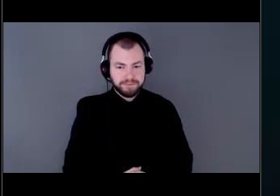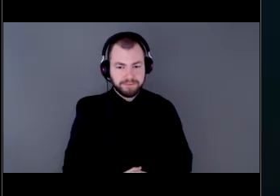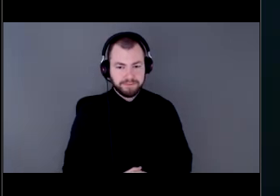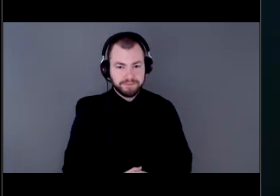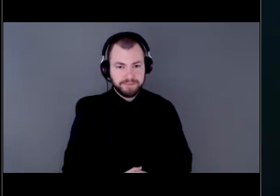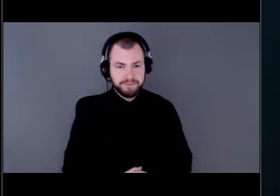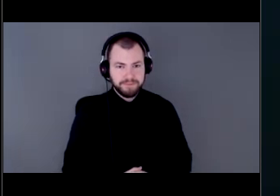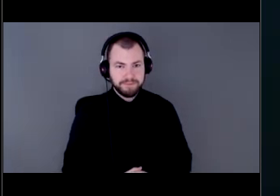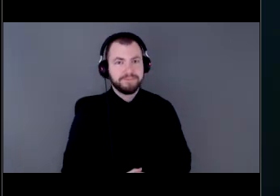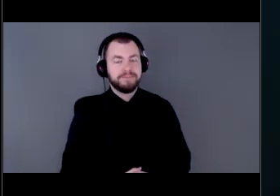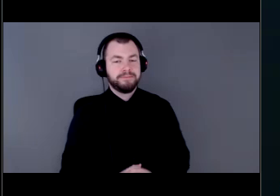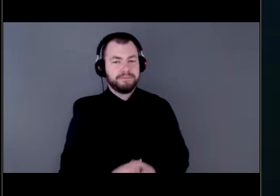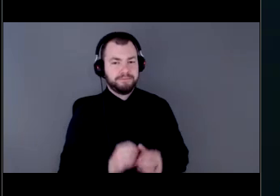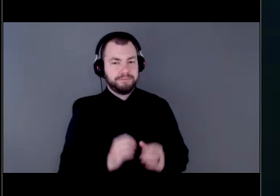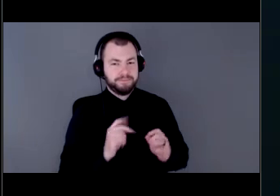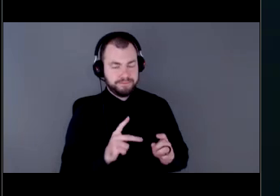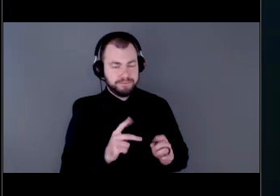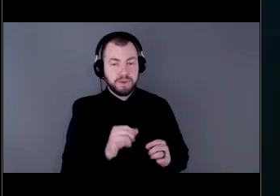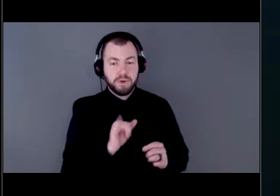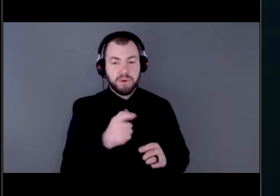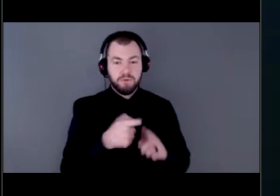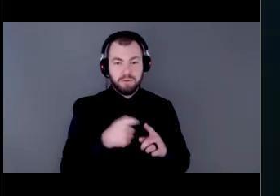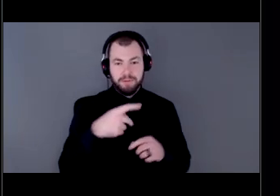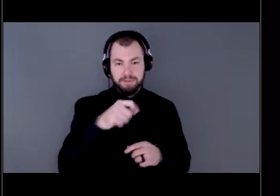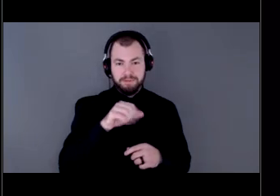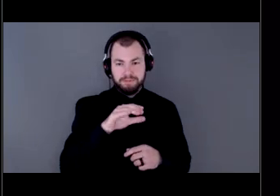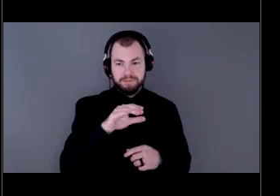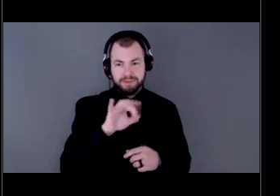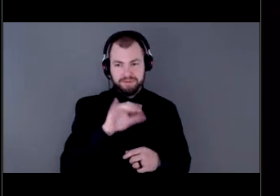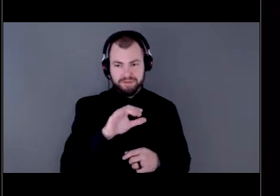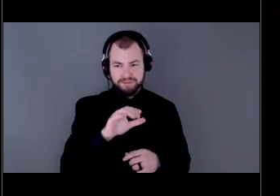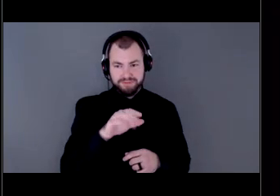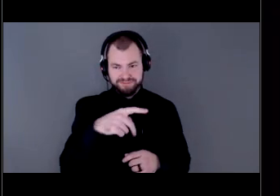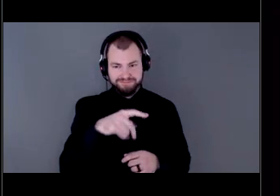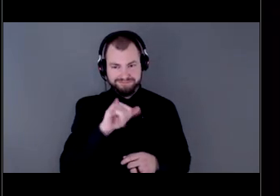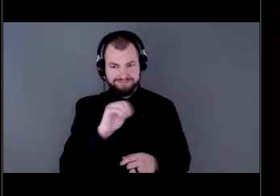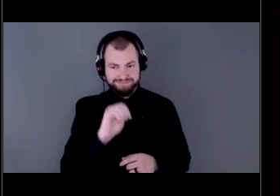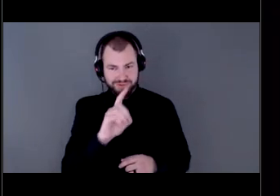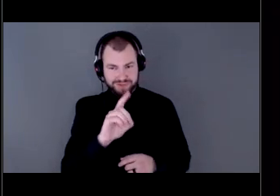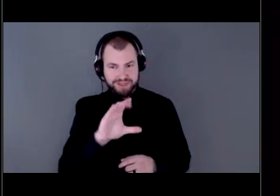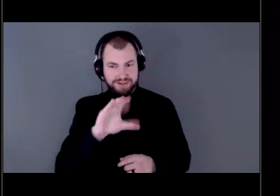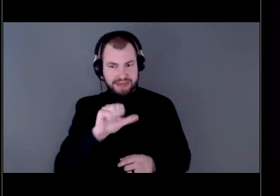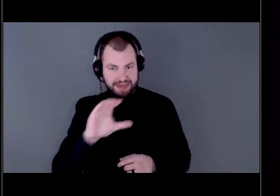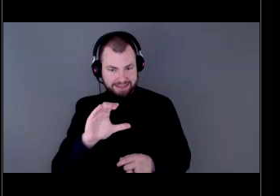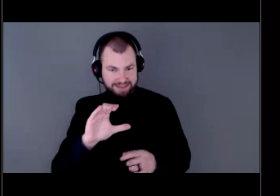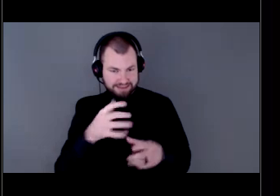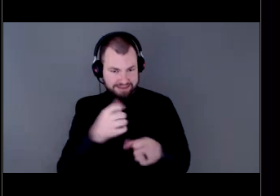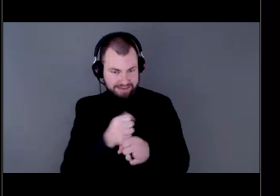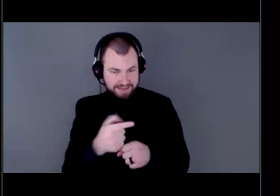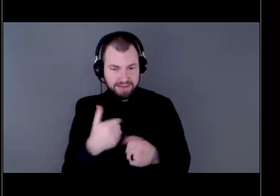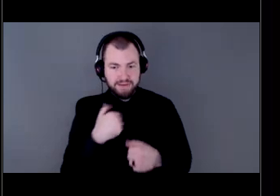Okay. Also from the Pacific Islands Marine Debris Community Action Coalition, we have Beth